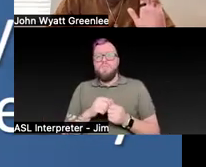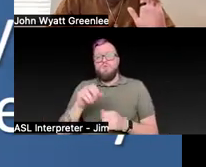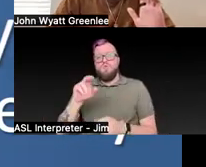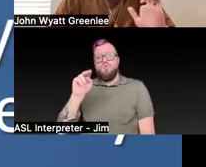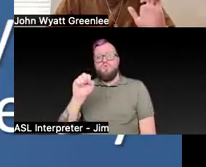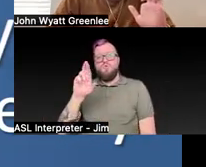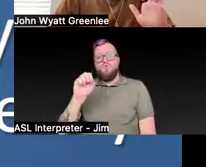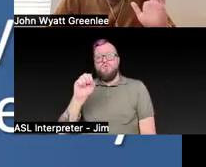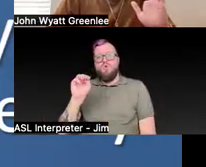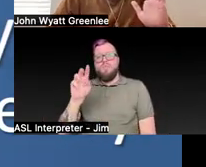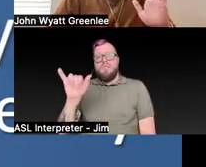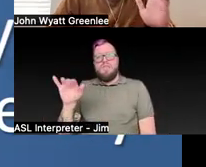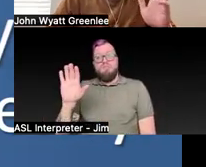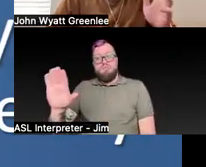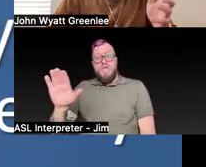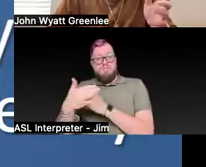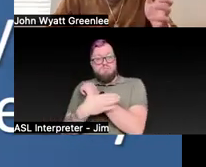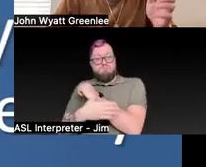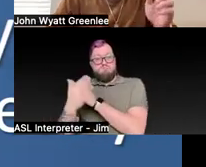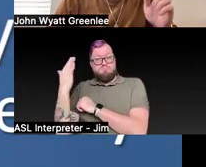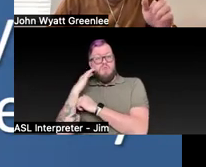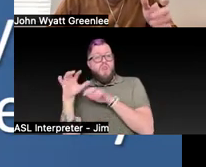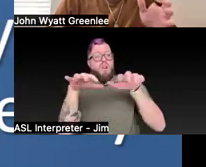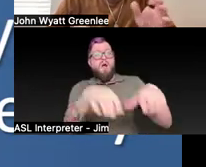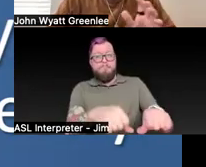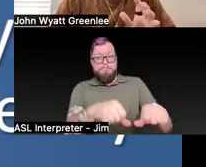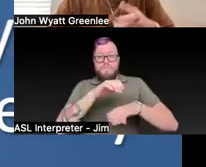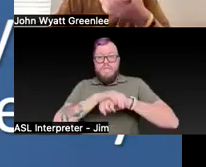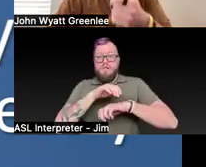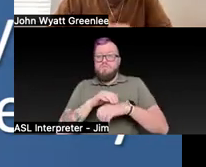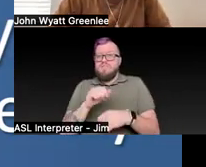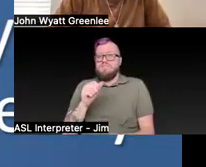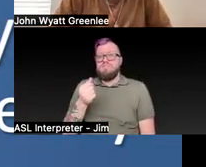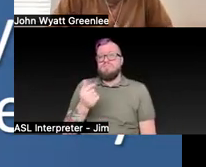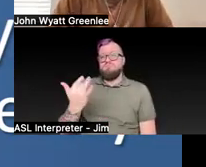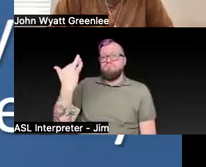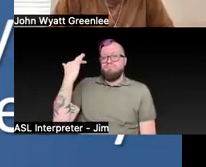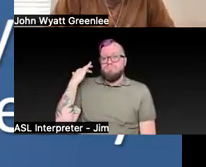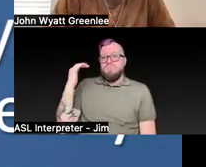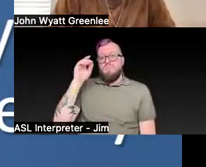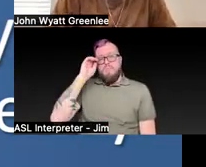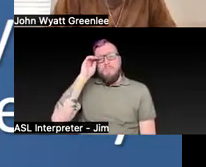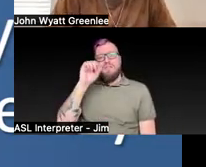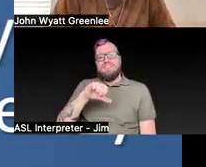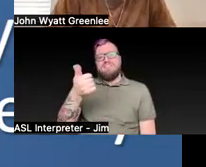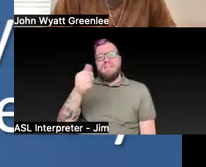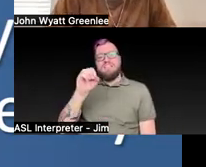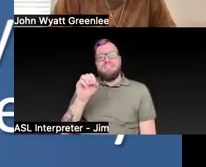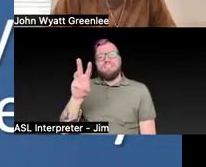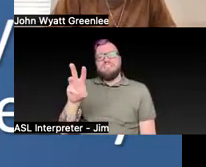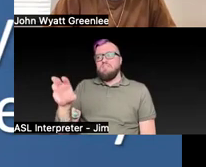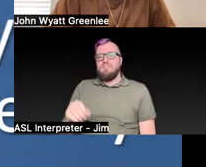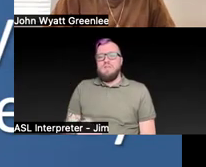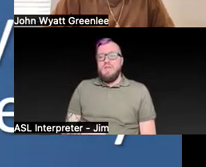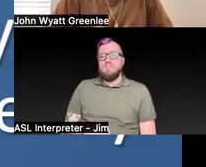in 1066. Um, and it's really fascinating. It's, as you can see here, it's 230 feet long and 20